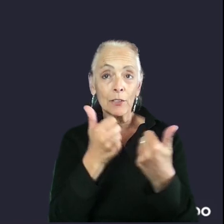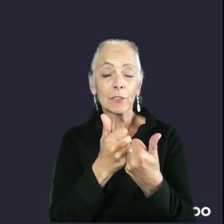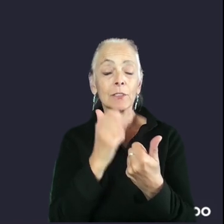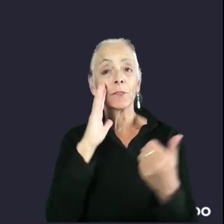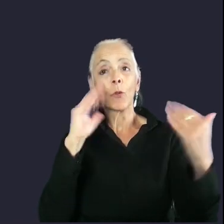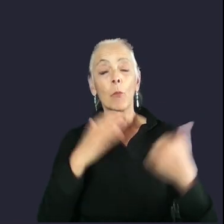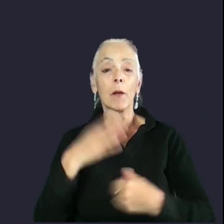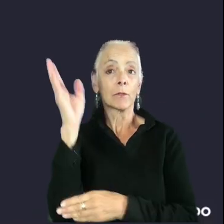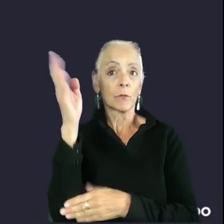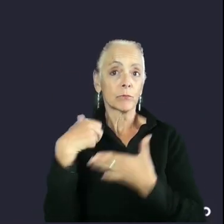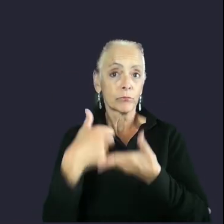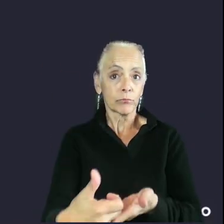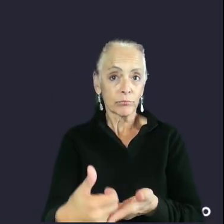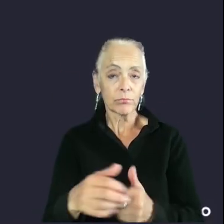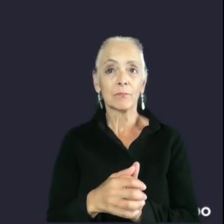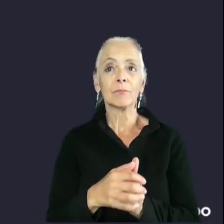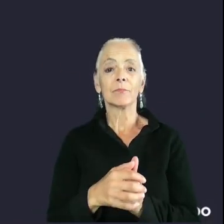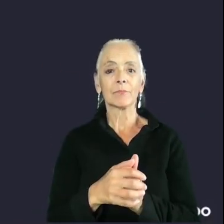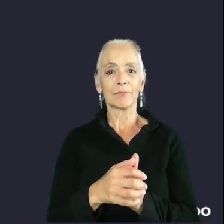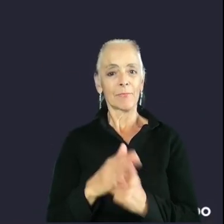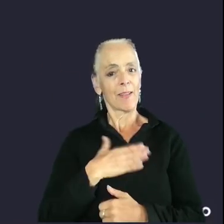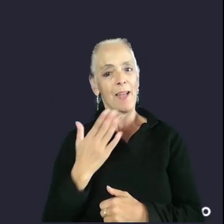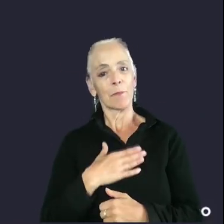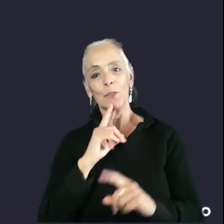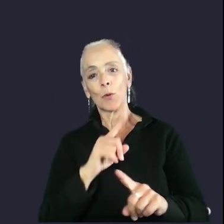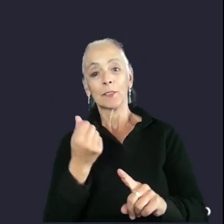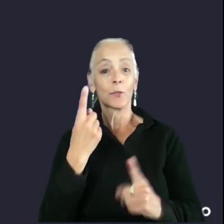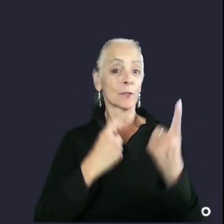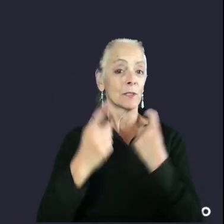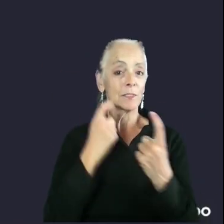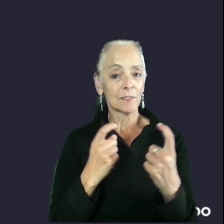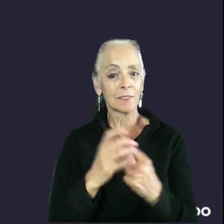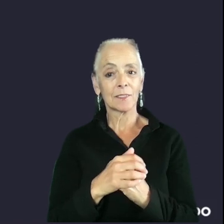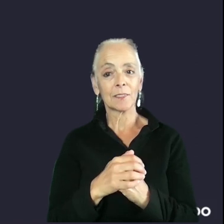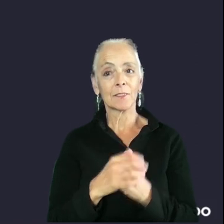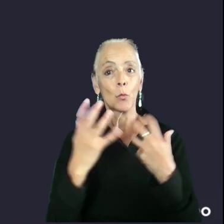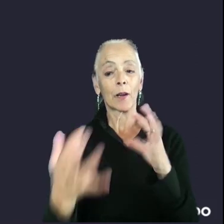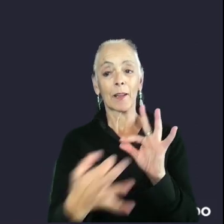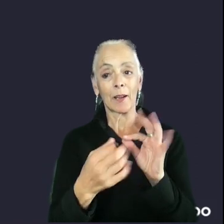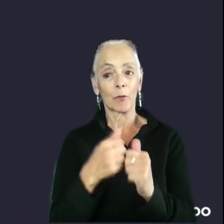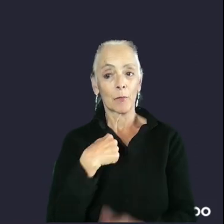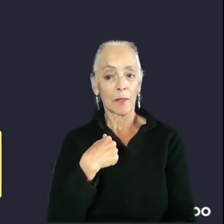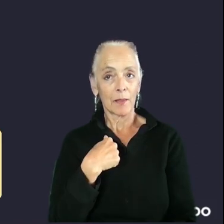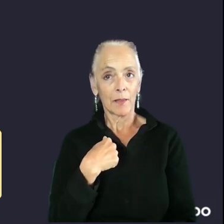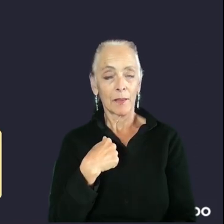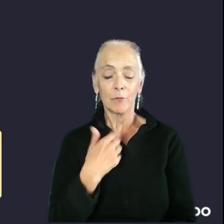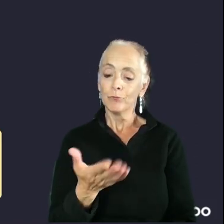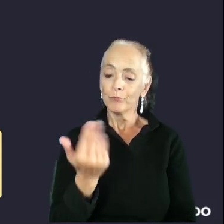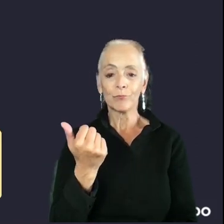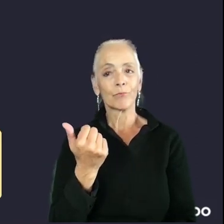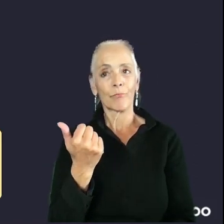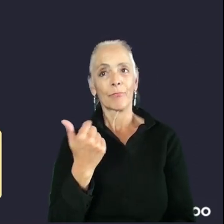will be helpful for you. And I will be happy to answer any question. If you want to connect with me, feel free to do so. I